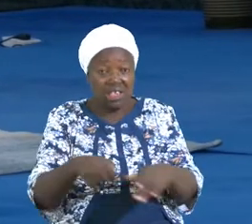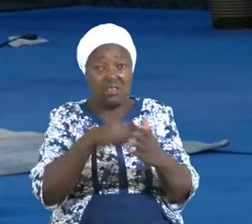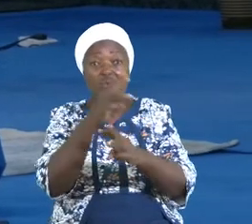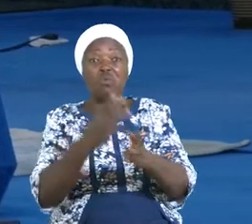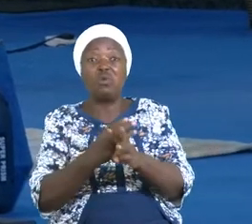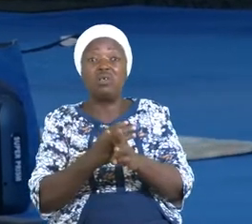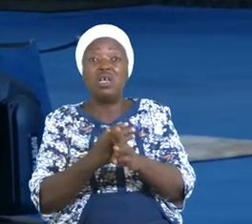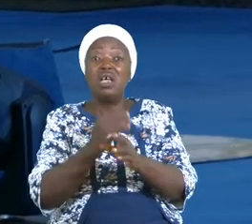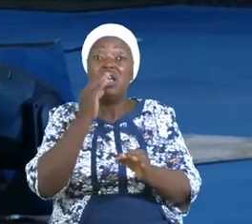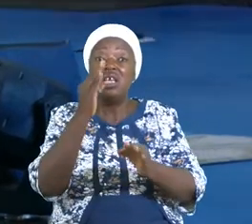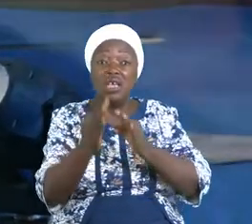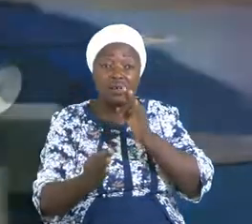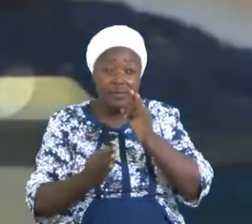if